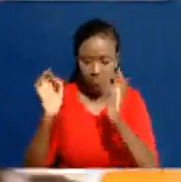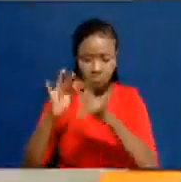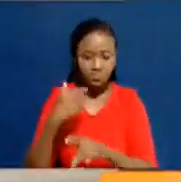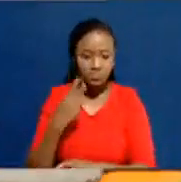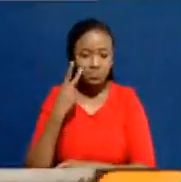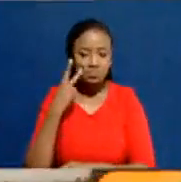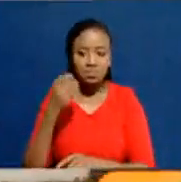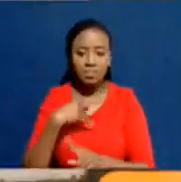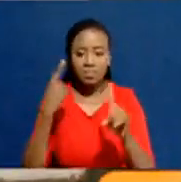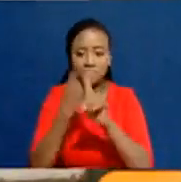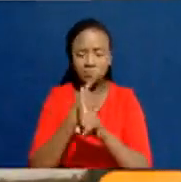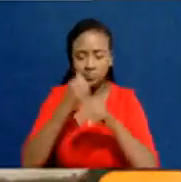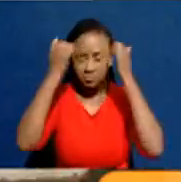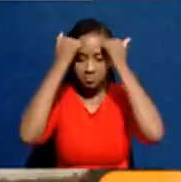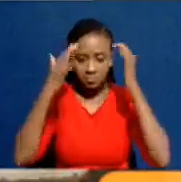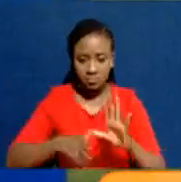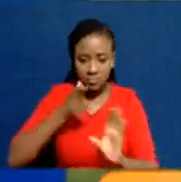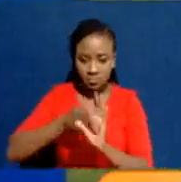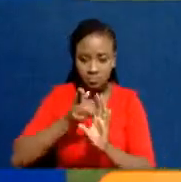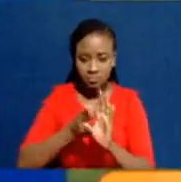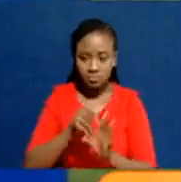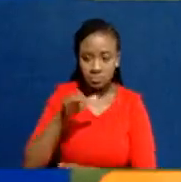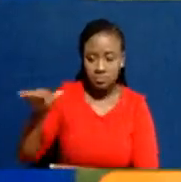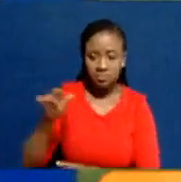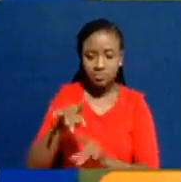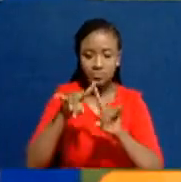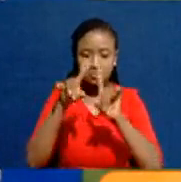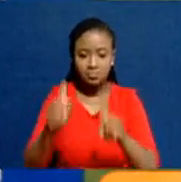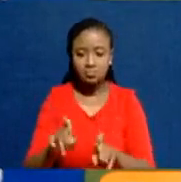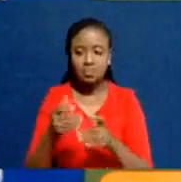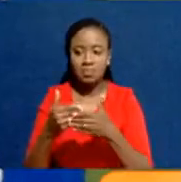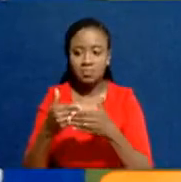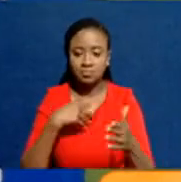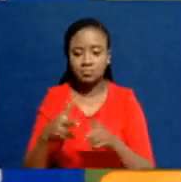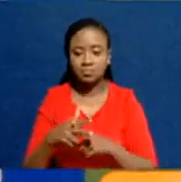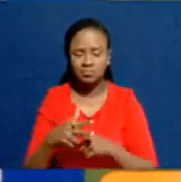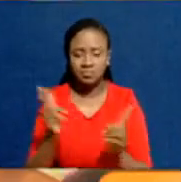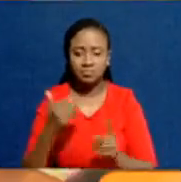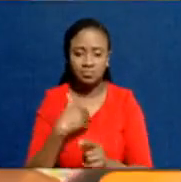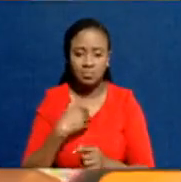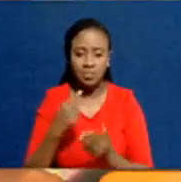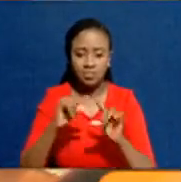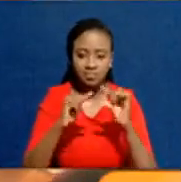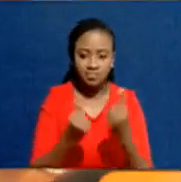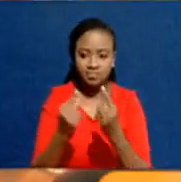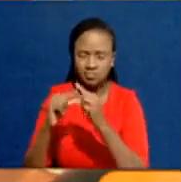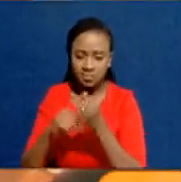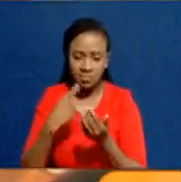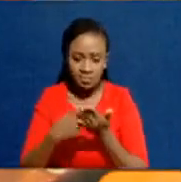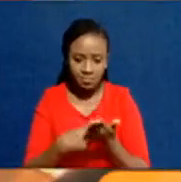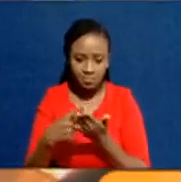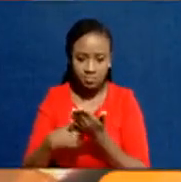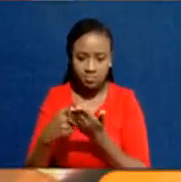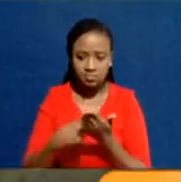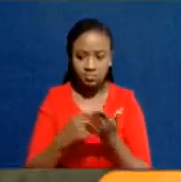students participate in an early morning English test before embarking on group discussions. Speaking during the event, Olo